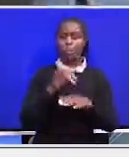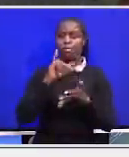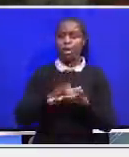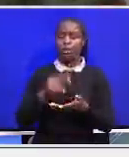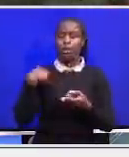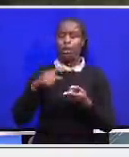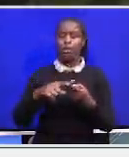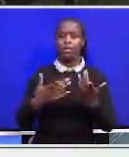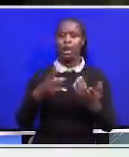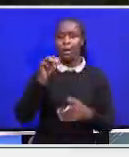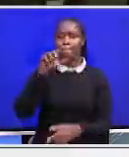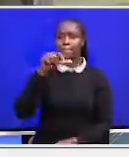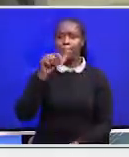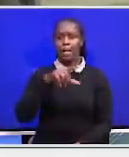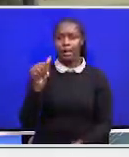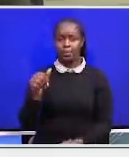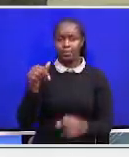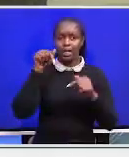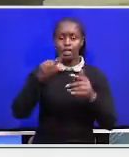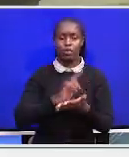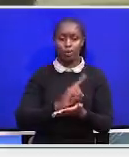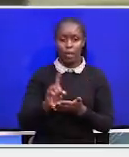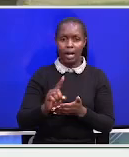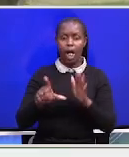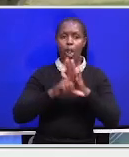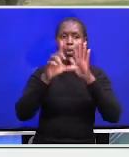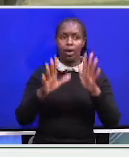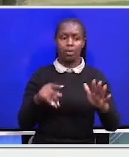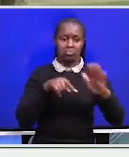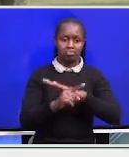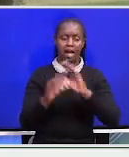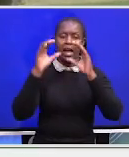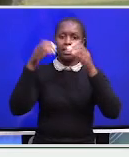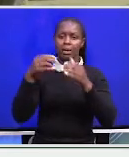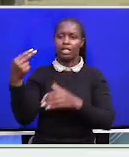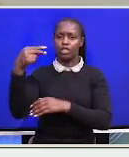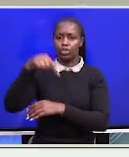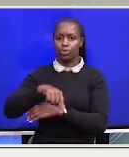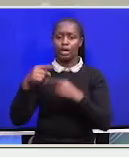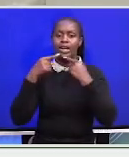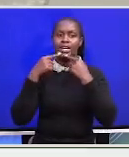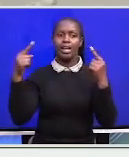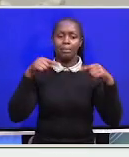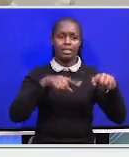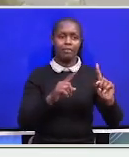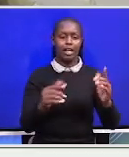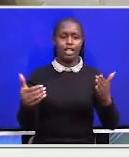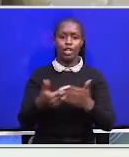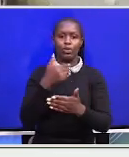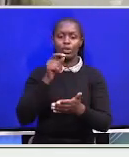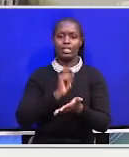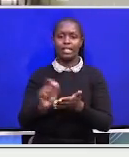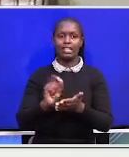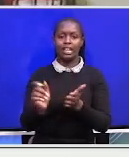Malala. This week, lawyer Joe Halende stormed the party headquarters, declaring himself the new Secretary